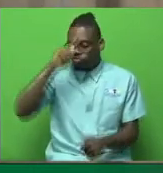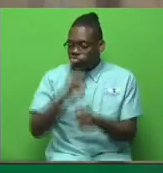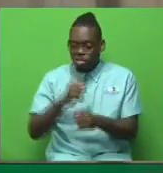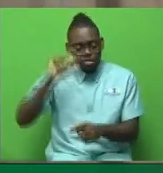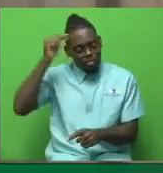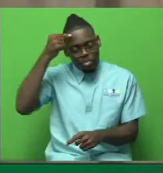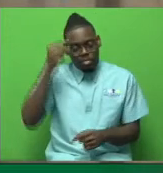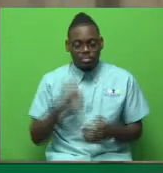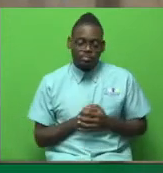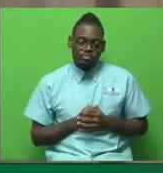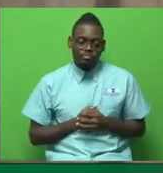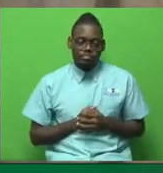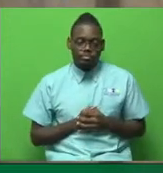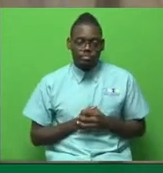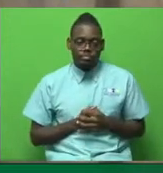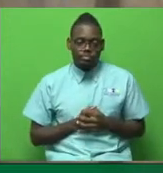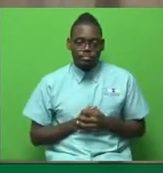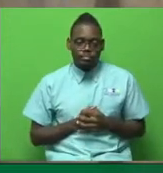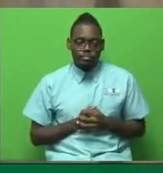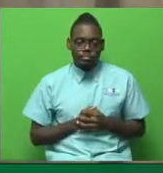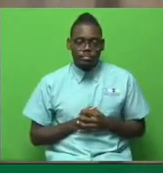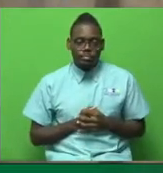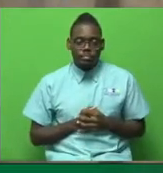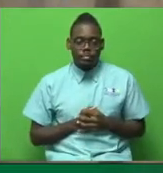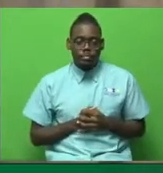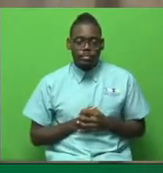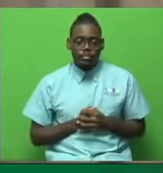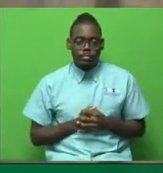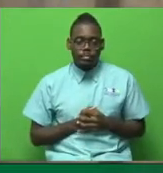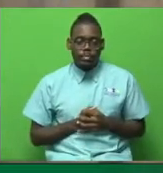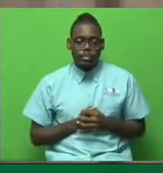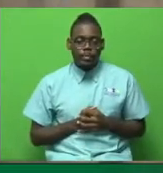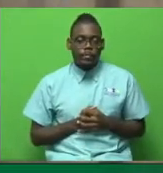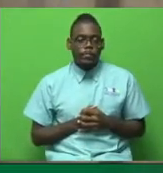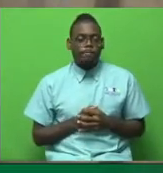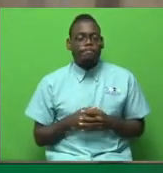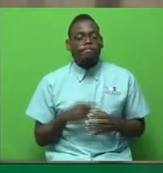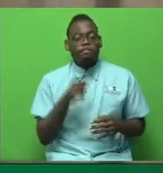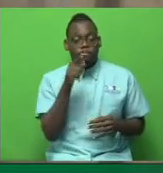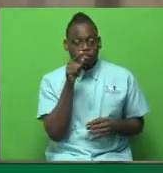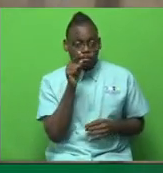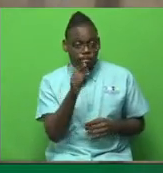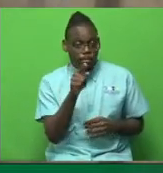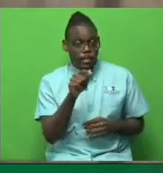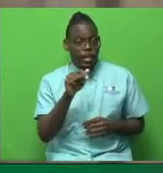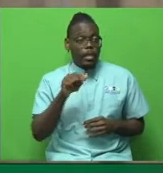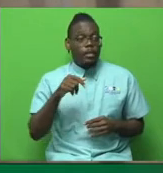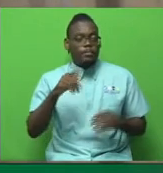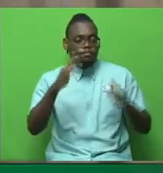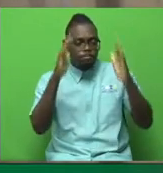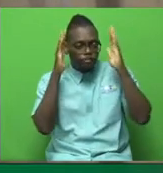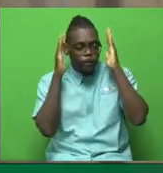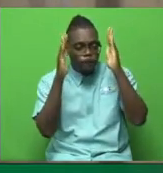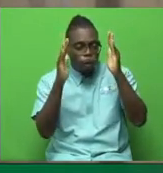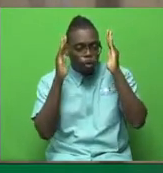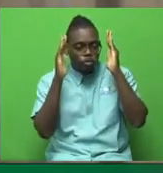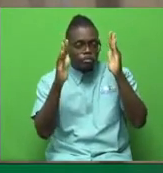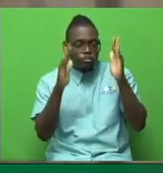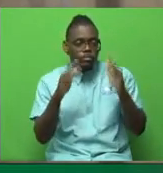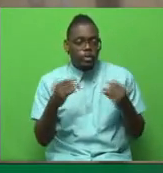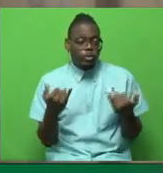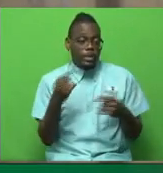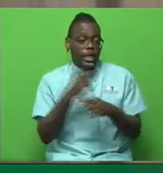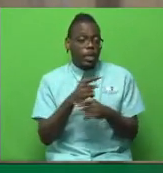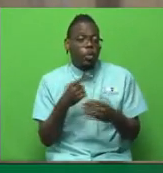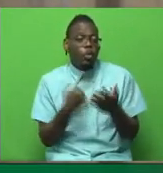so I've had the opportunity to not only listen to the contributions here today but the significant